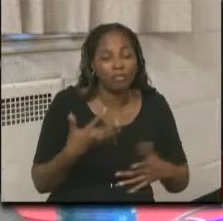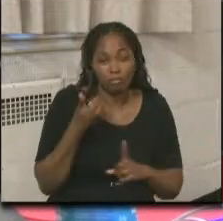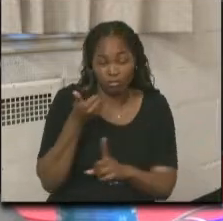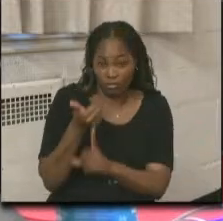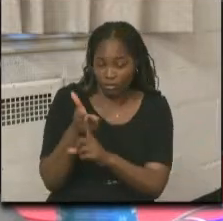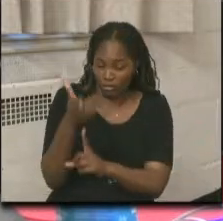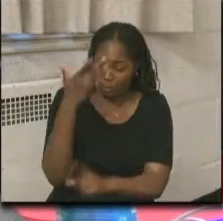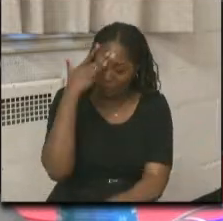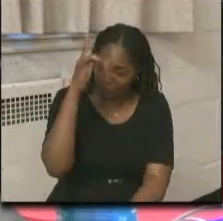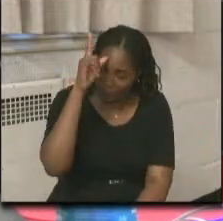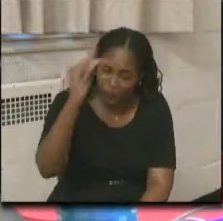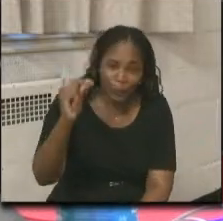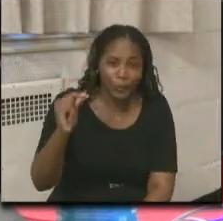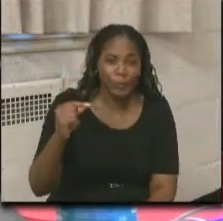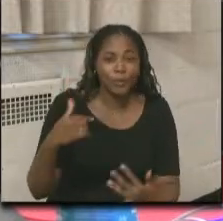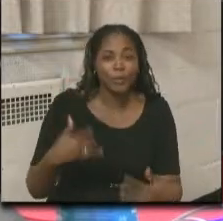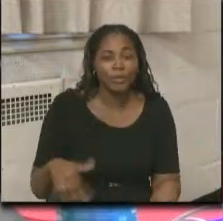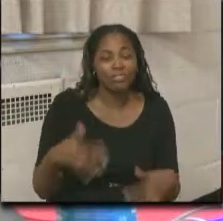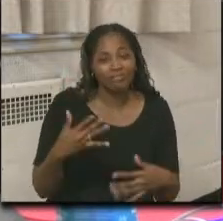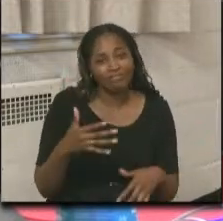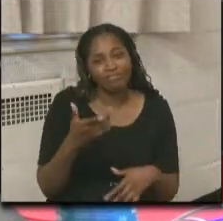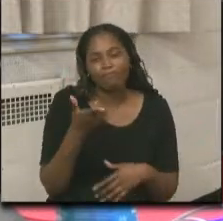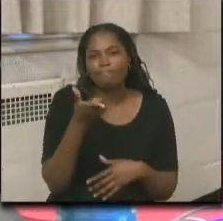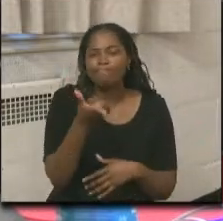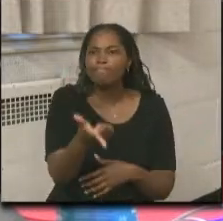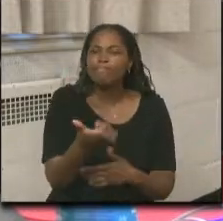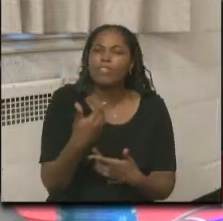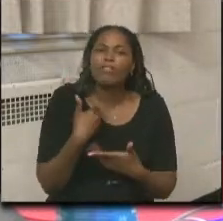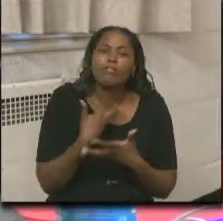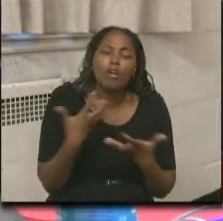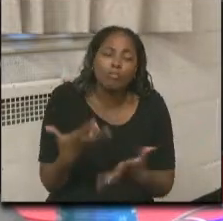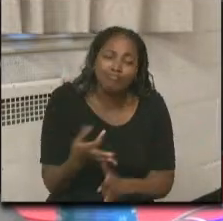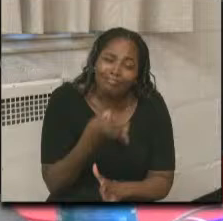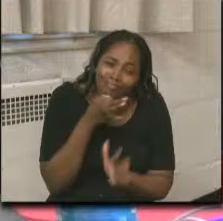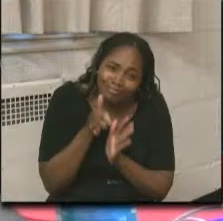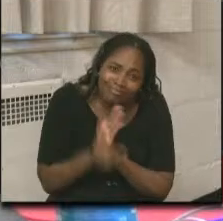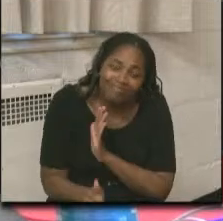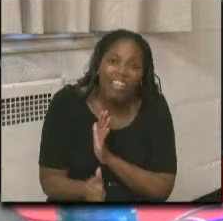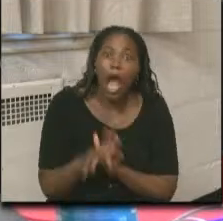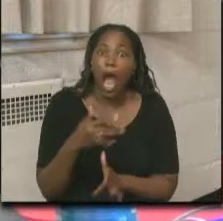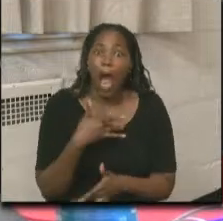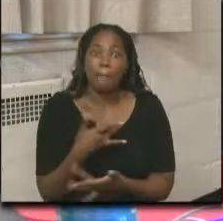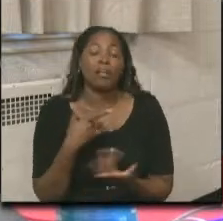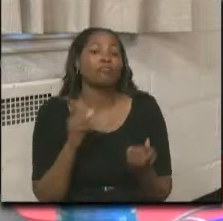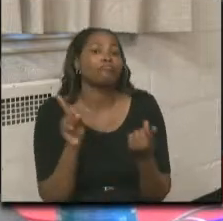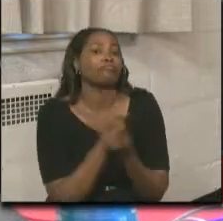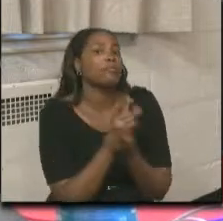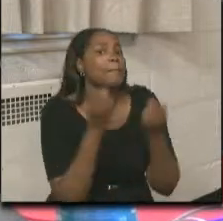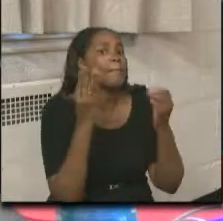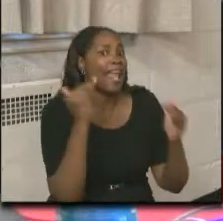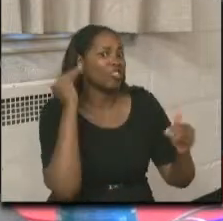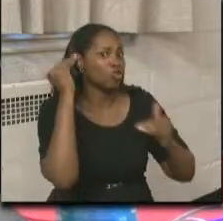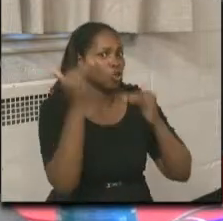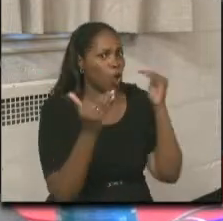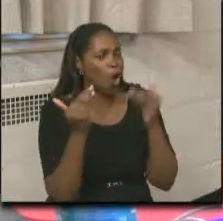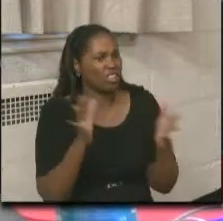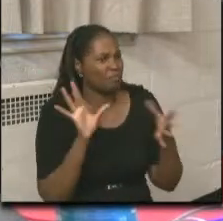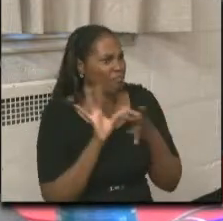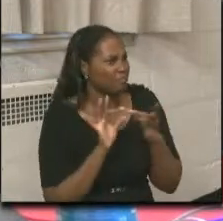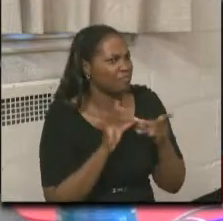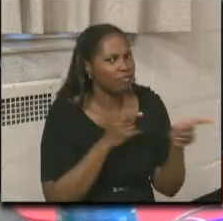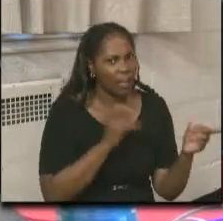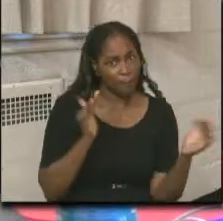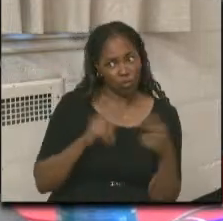I hope you know that. You bring so much expertise, and I've talked to so many adults who are like, I don't think I was doing that when I was her age. Like, how does she know this?